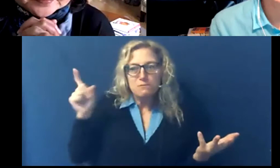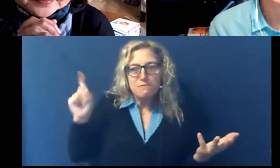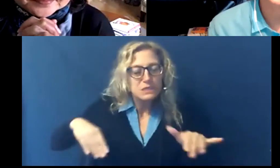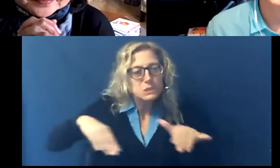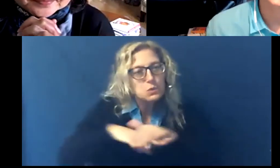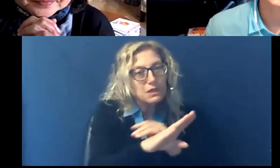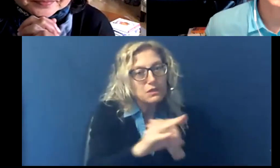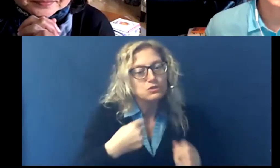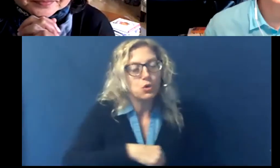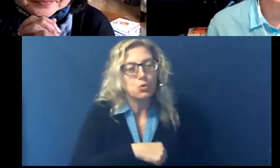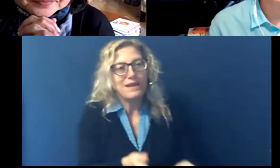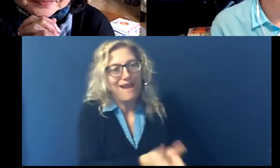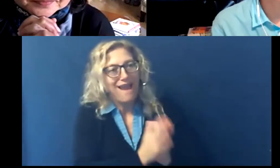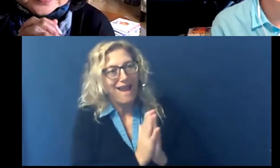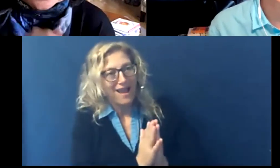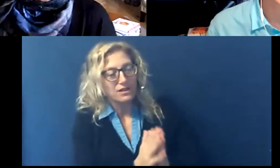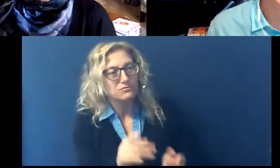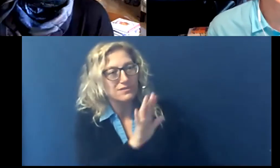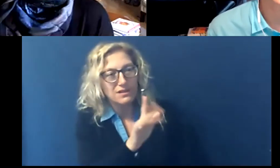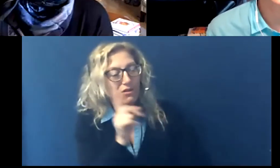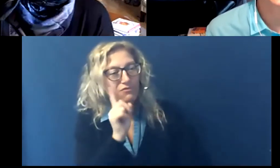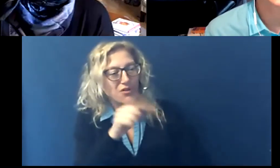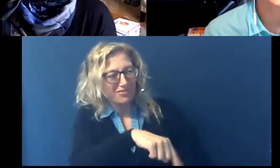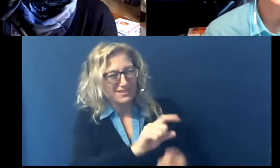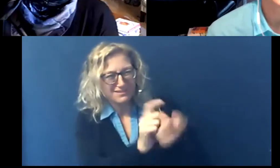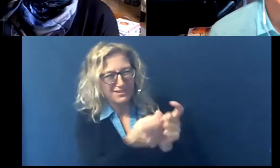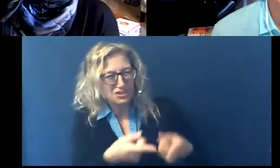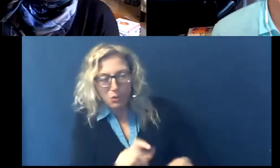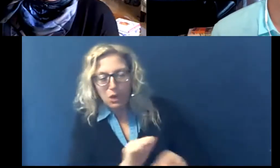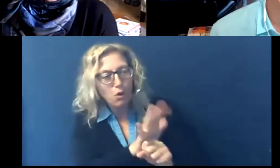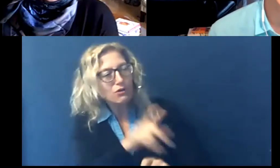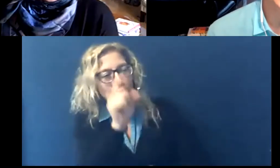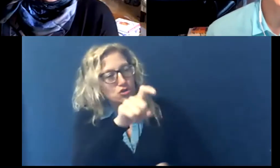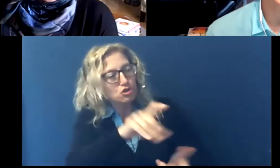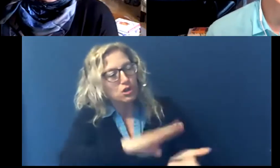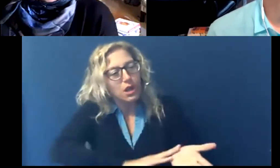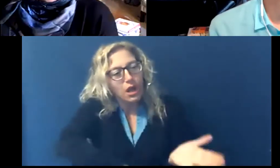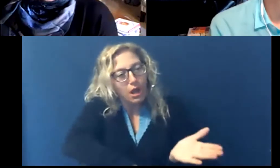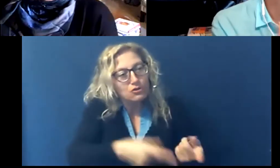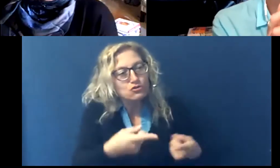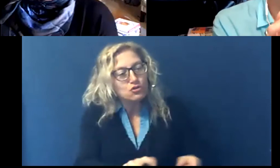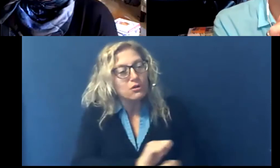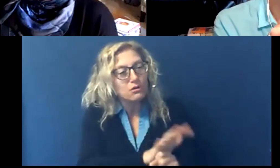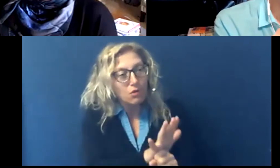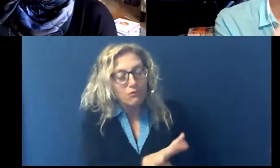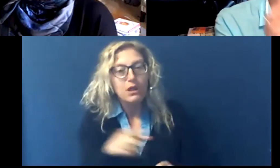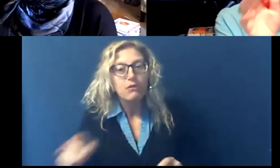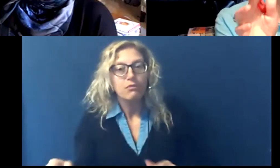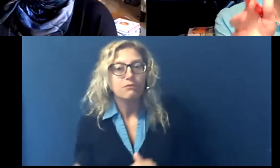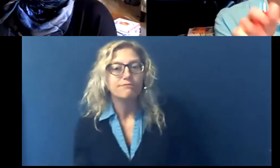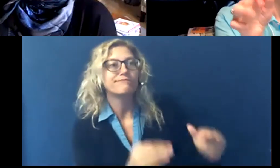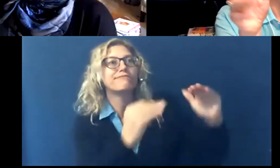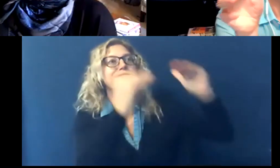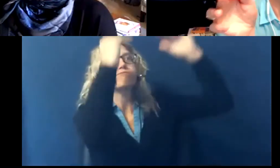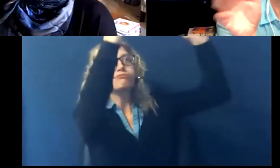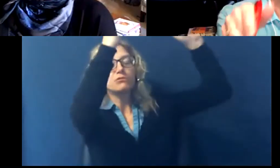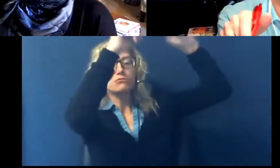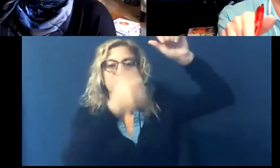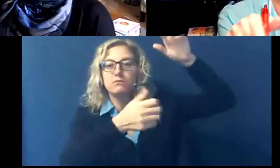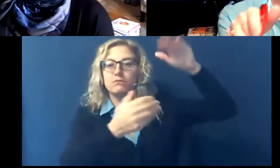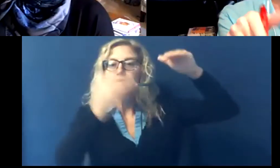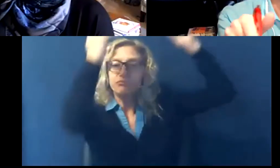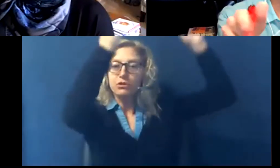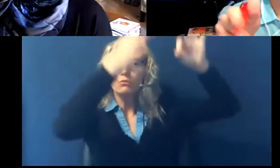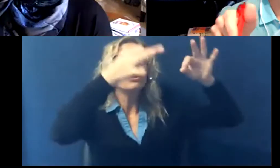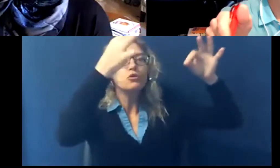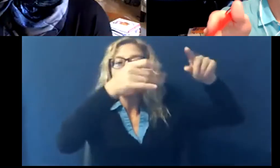for an injunction against enforcement of this provision during COVID. And we prevailed below. Case went up to the Supreme Court. Supreme Court said, oh, we're going to send it